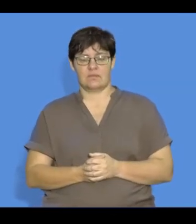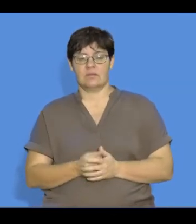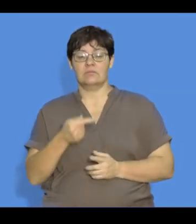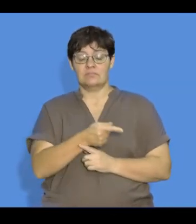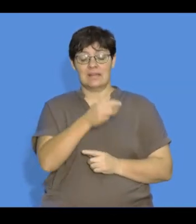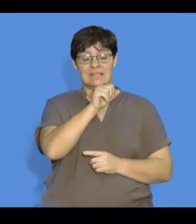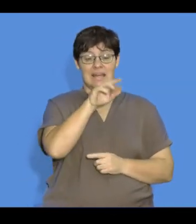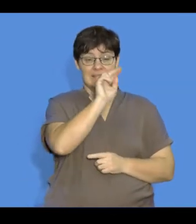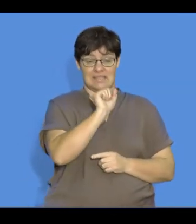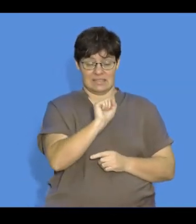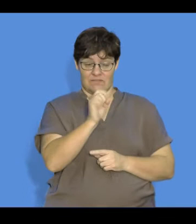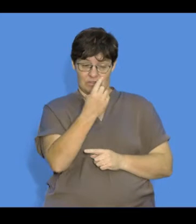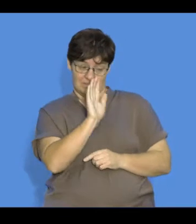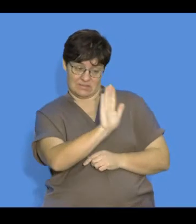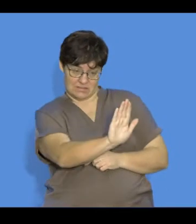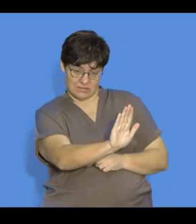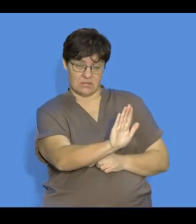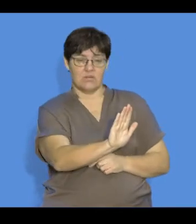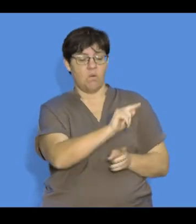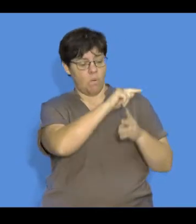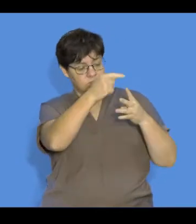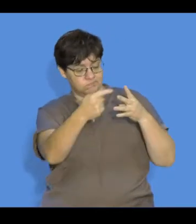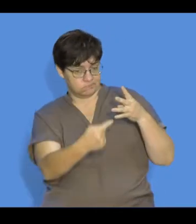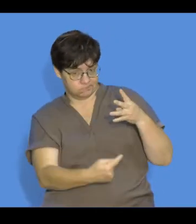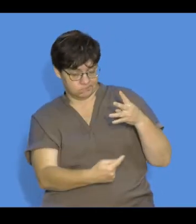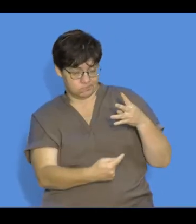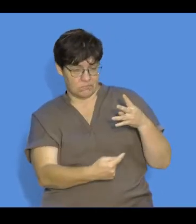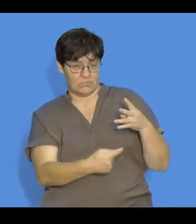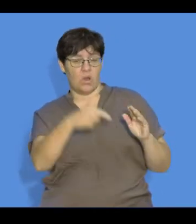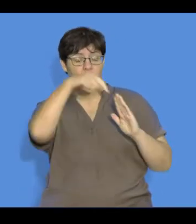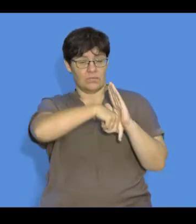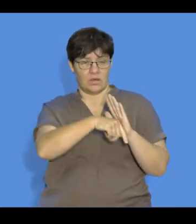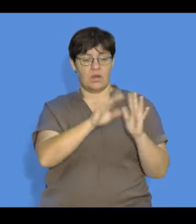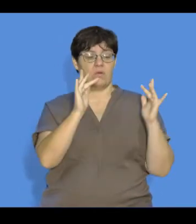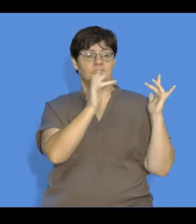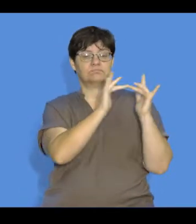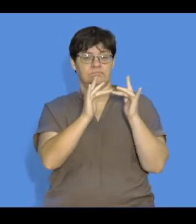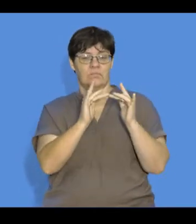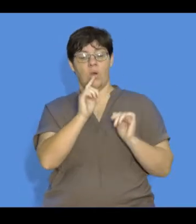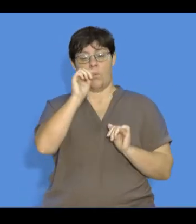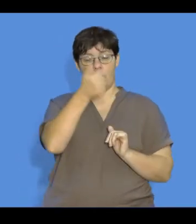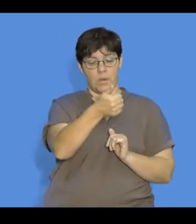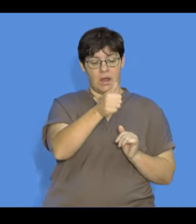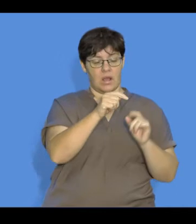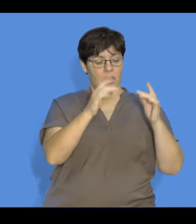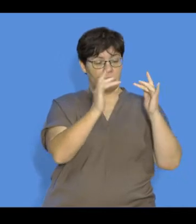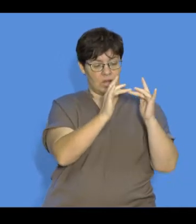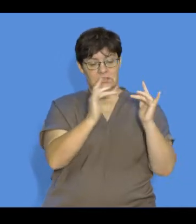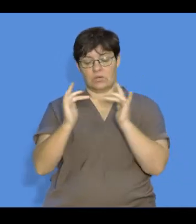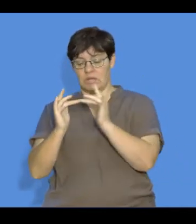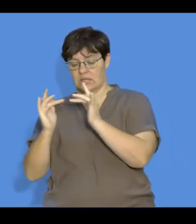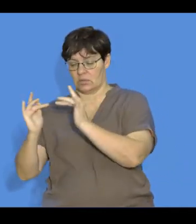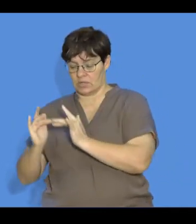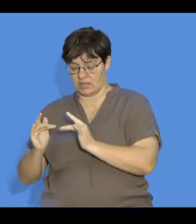circuit, all components, right? All components are connected one after the other. This is how